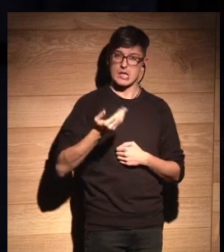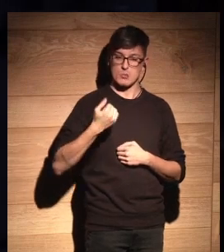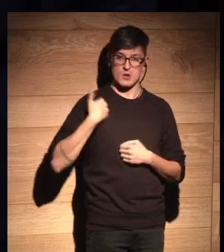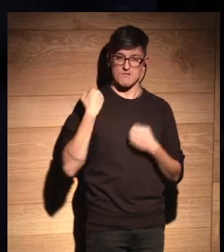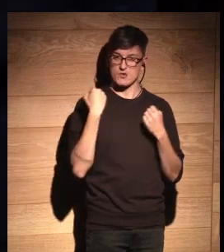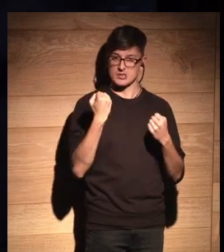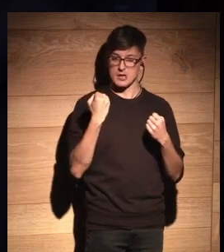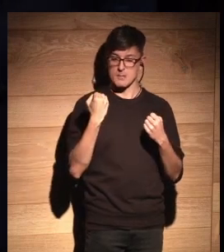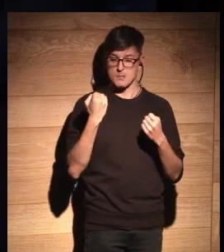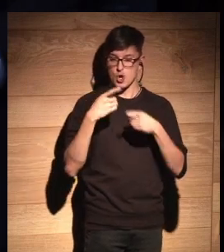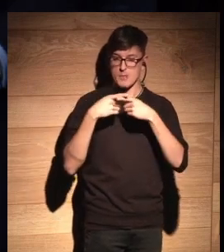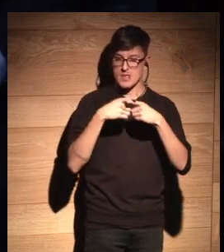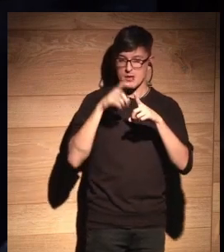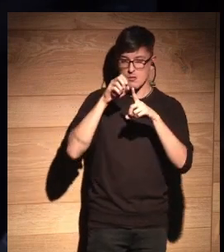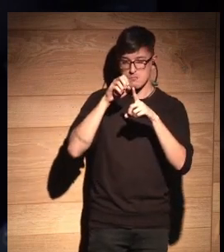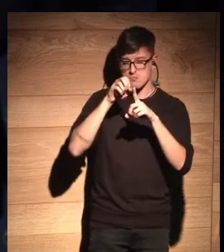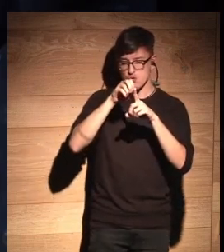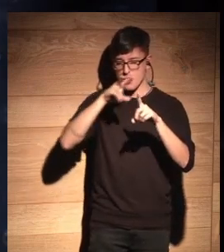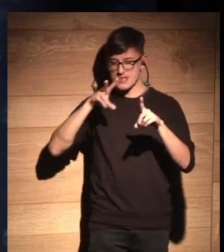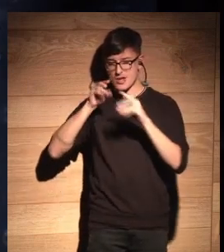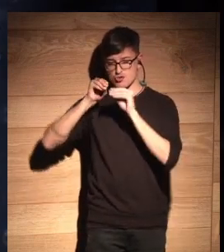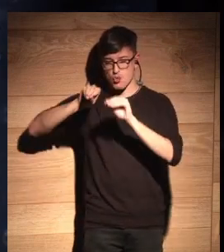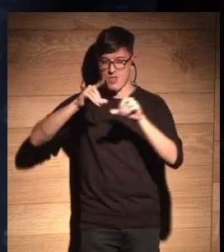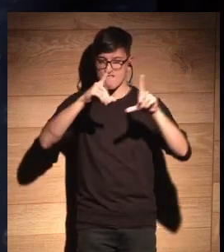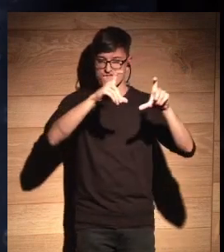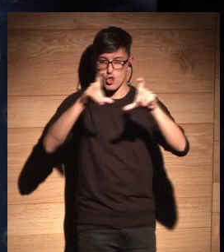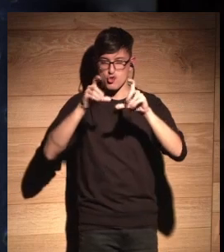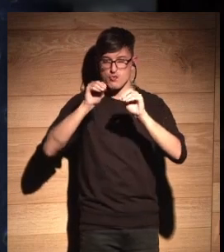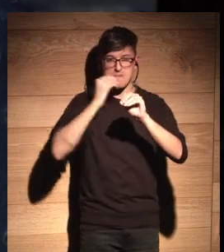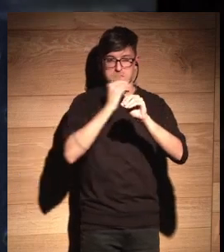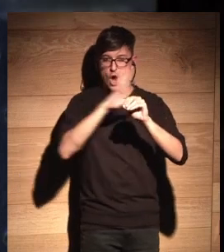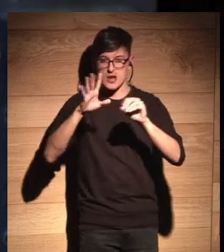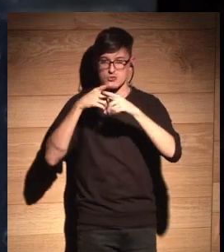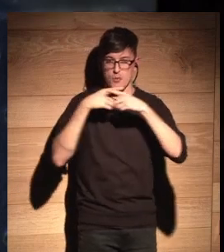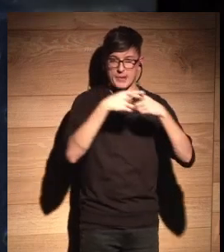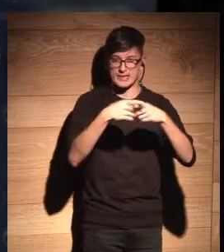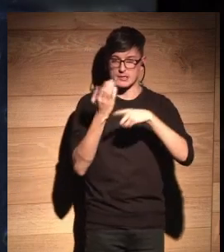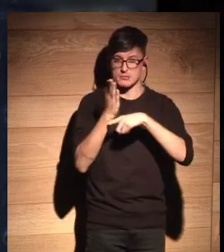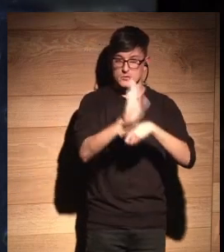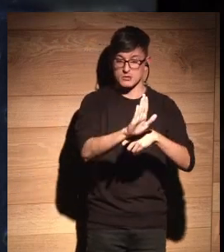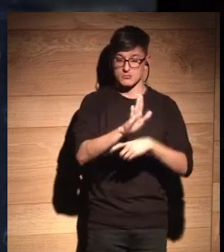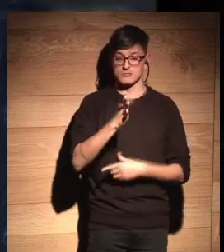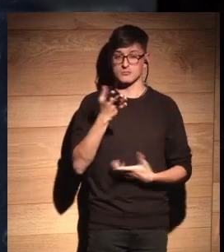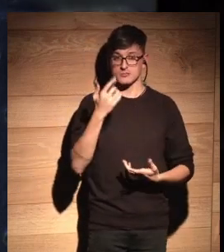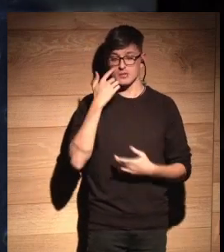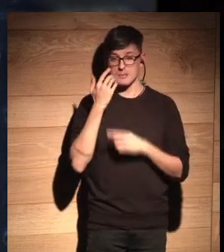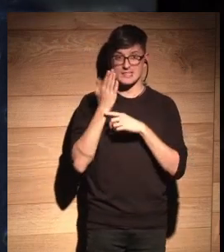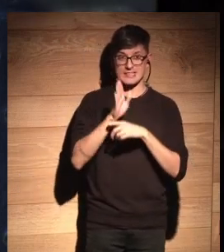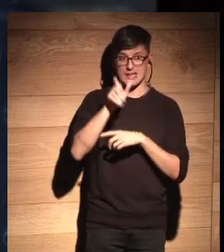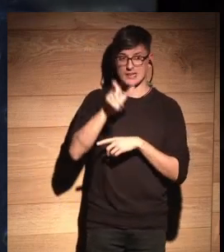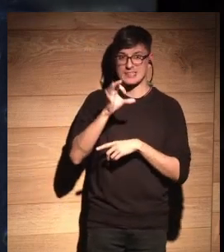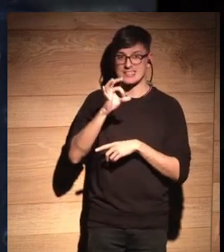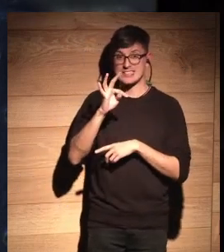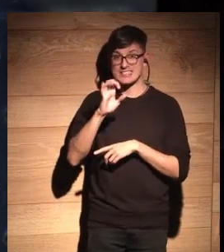share his vision about his photographs. And I'm going